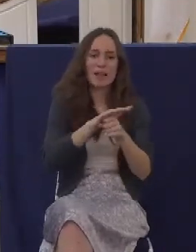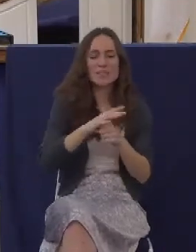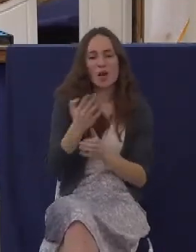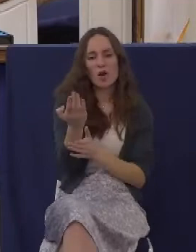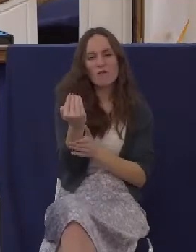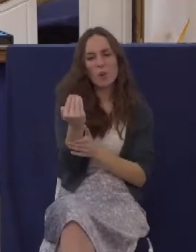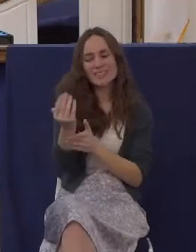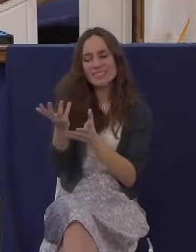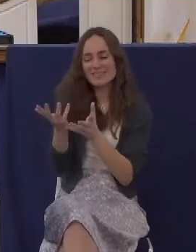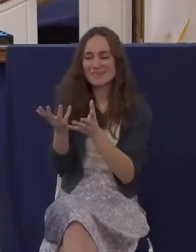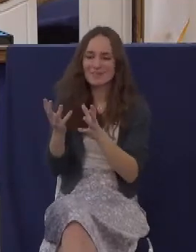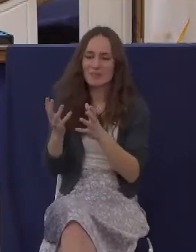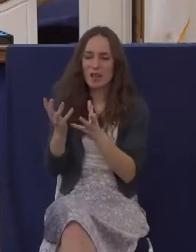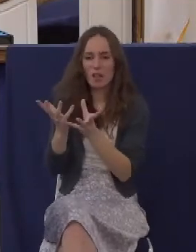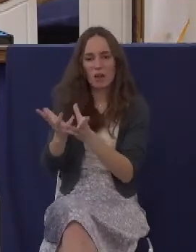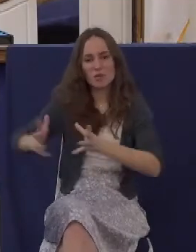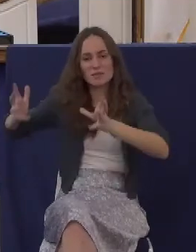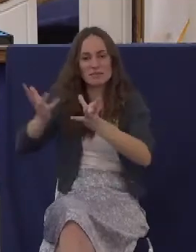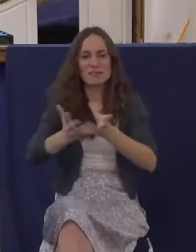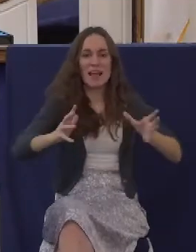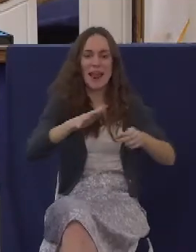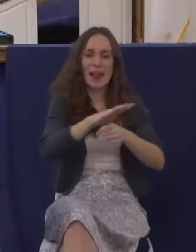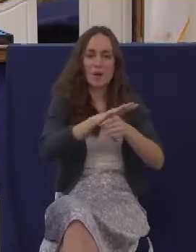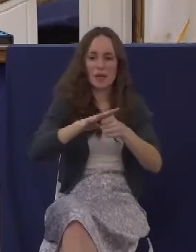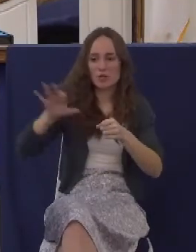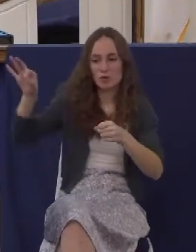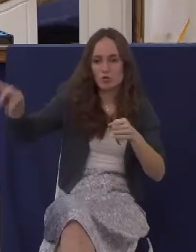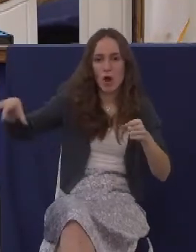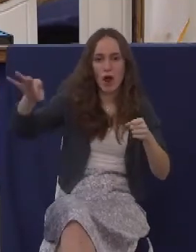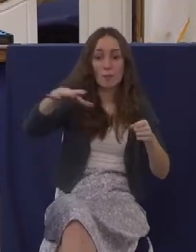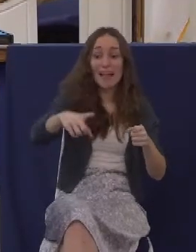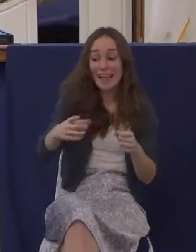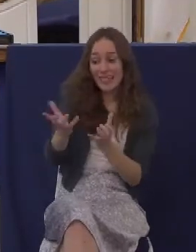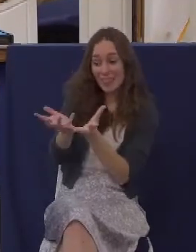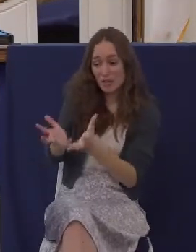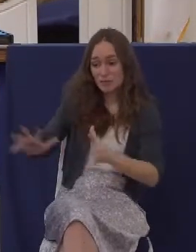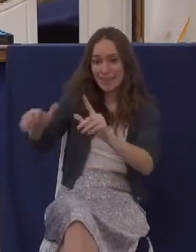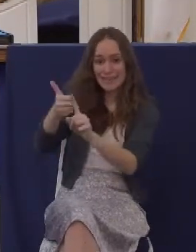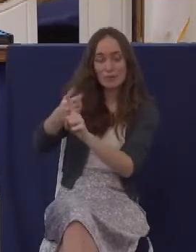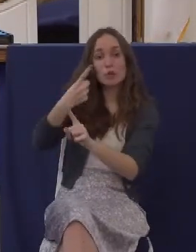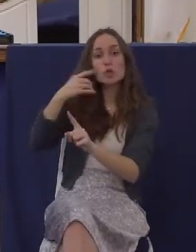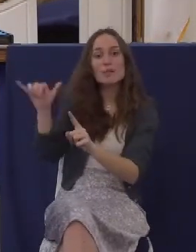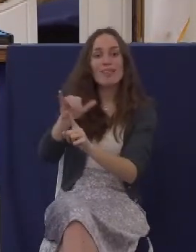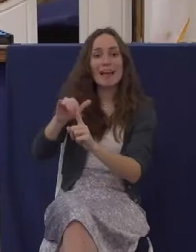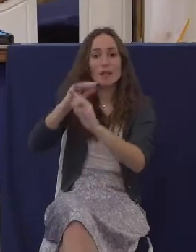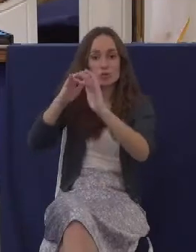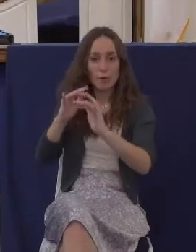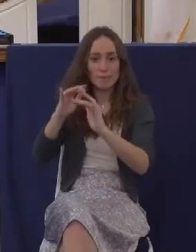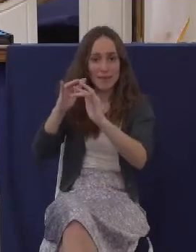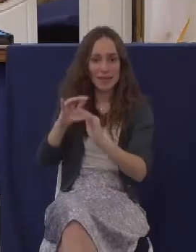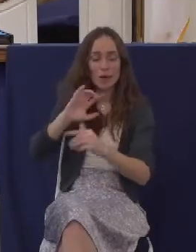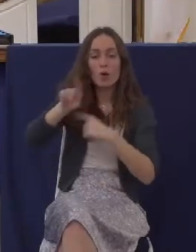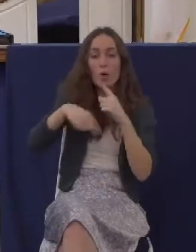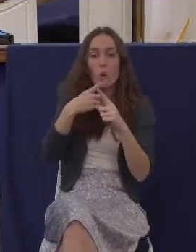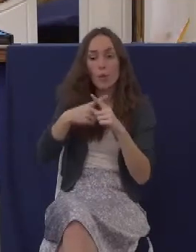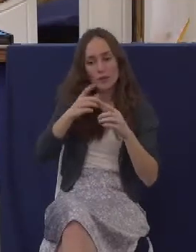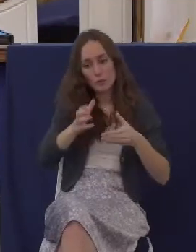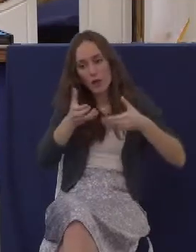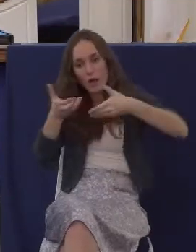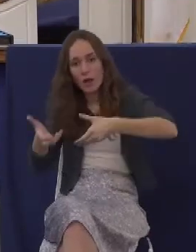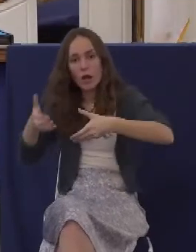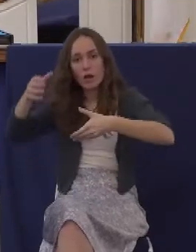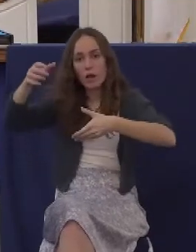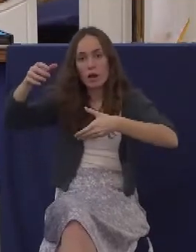inverted trumpets standing up with a big plate top, and you would throw your offering in, and the more coins you threw in, the louder it